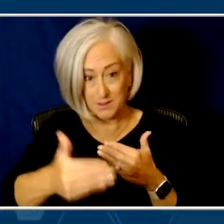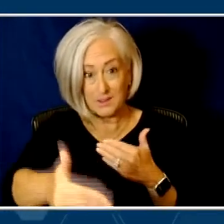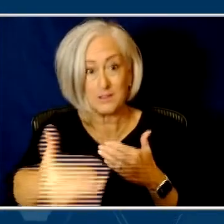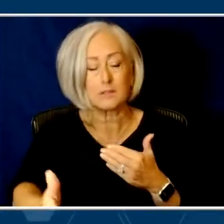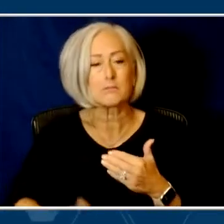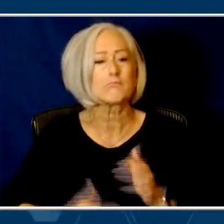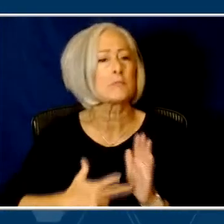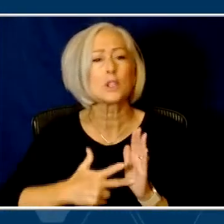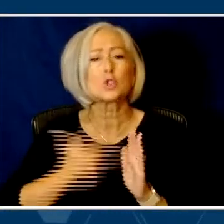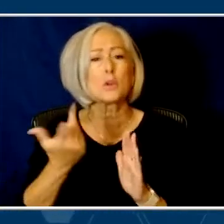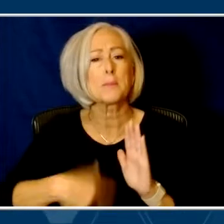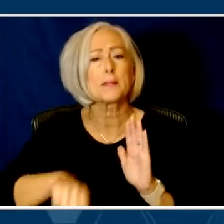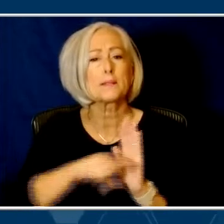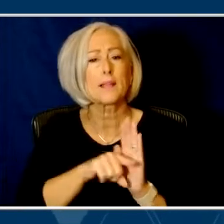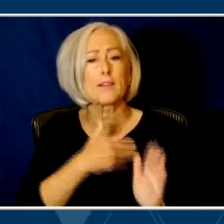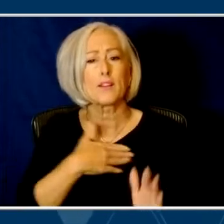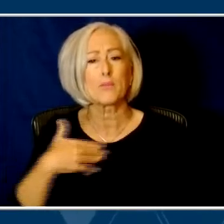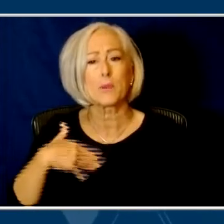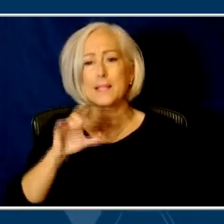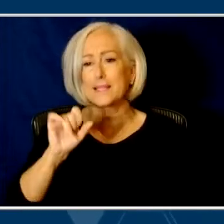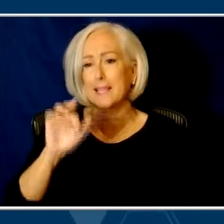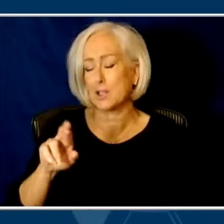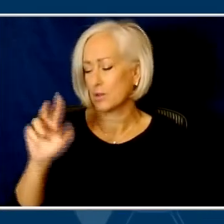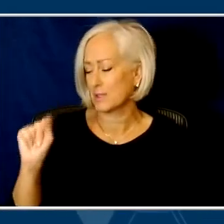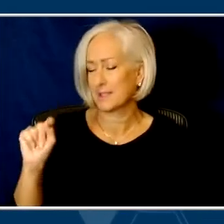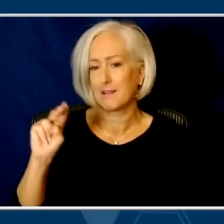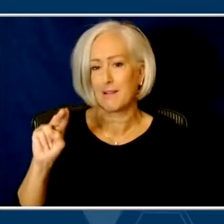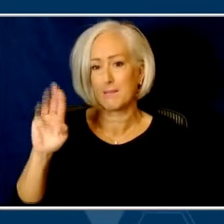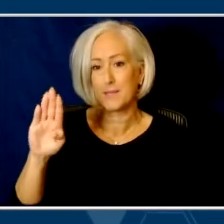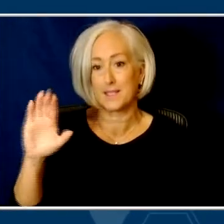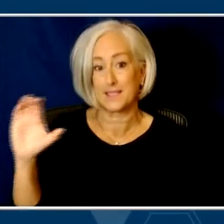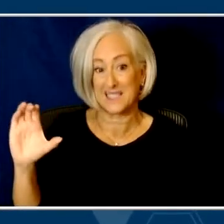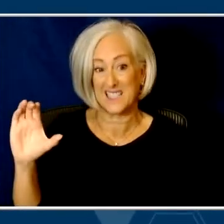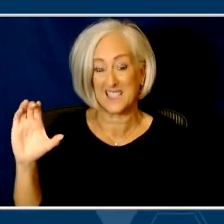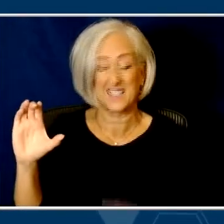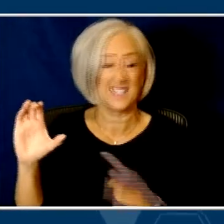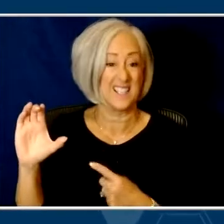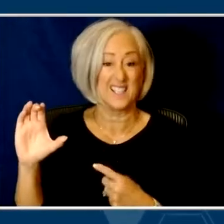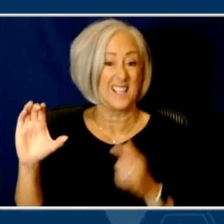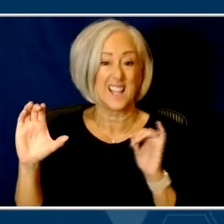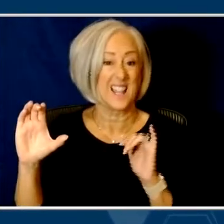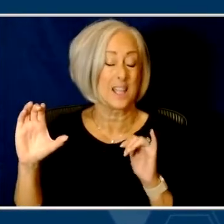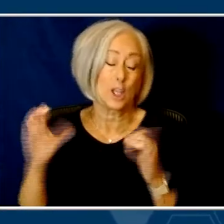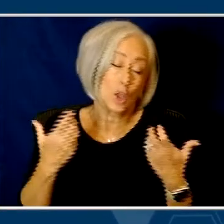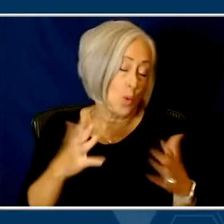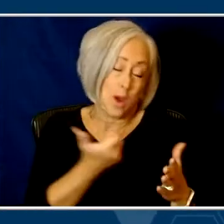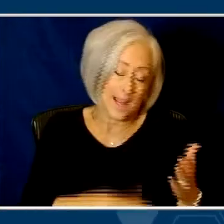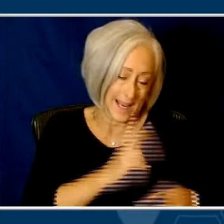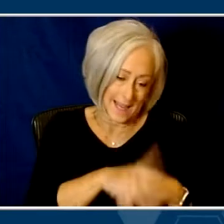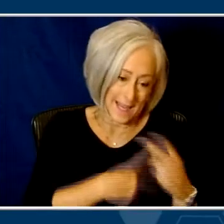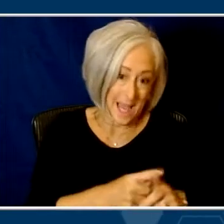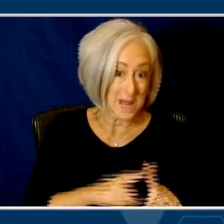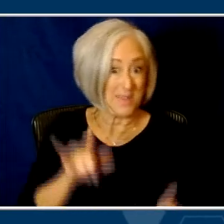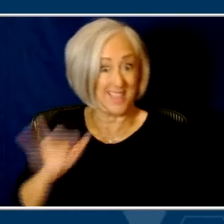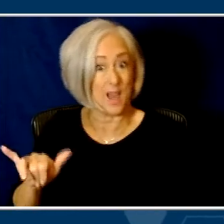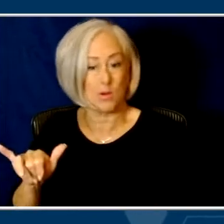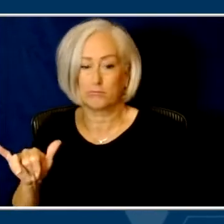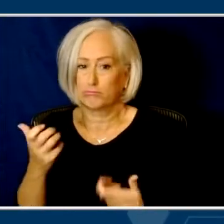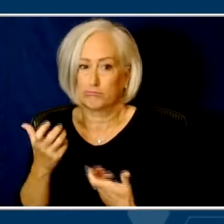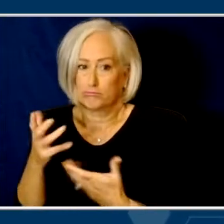breast cancer? Well, first of all, it's not the one you necessarily want. Did you ever want any kind of breast cancer? Susan Komen defines